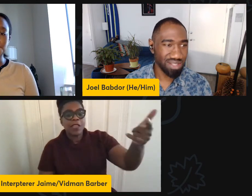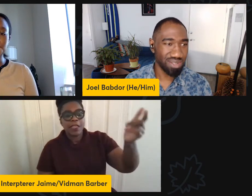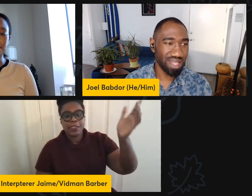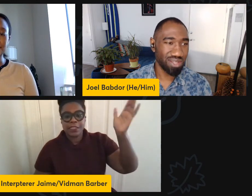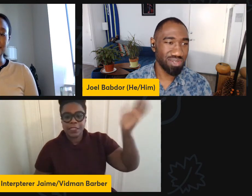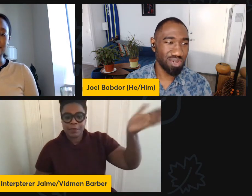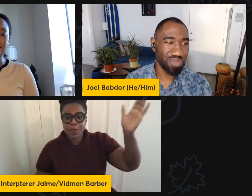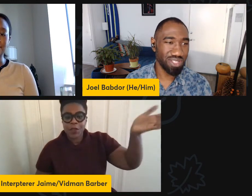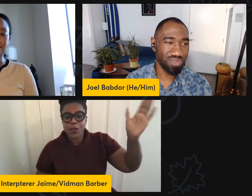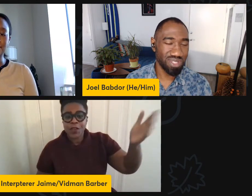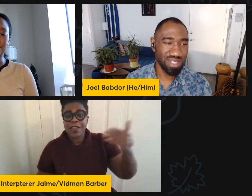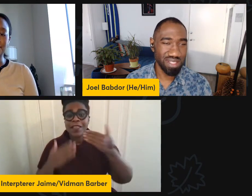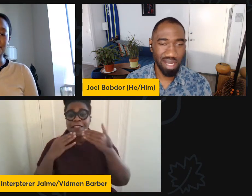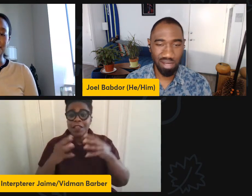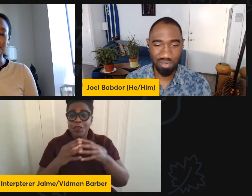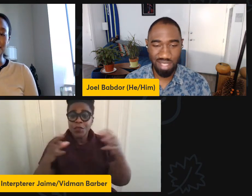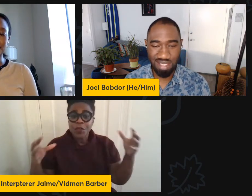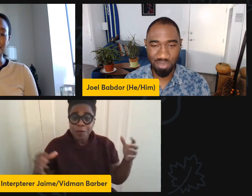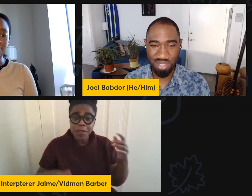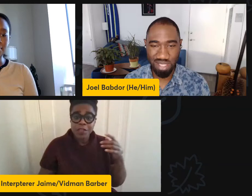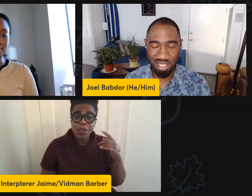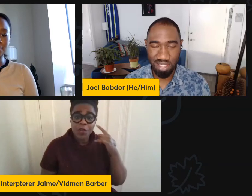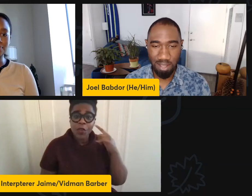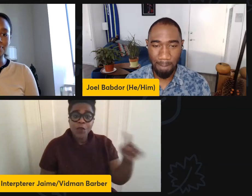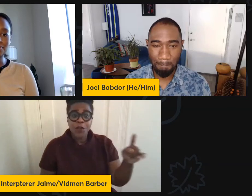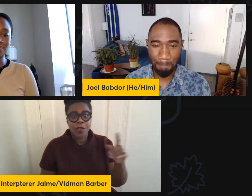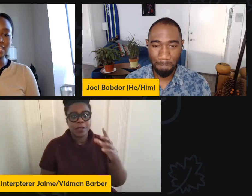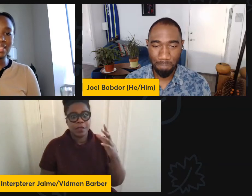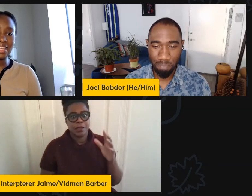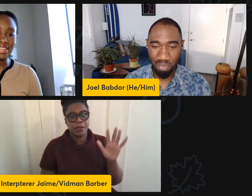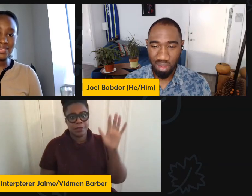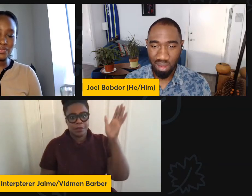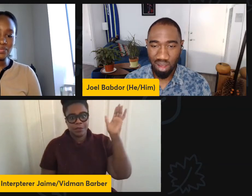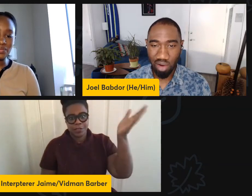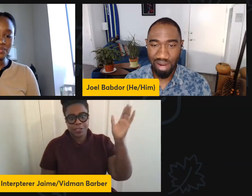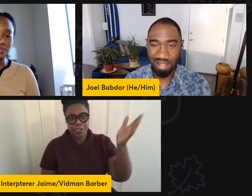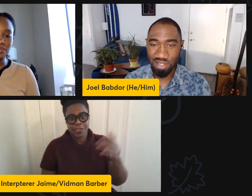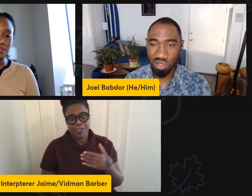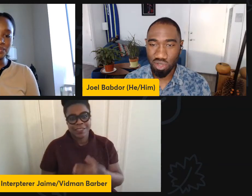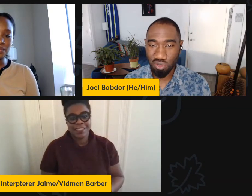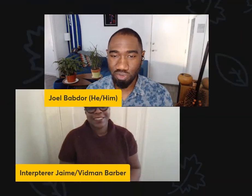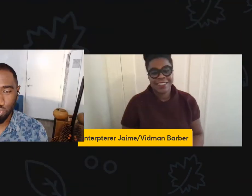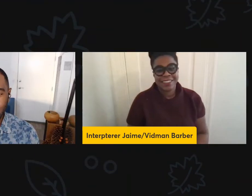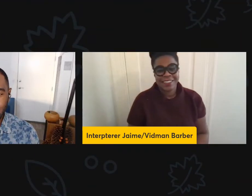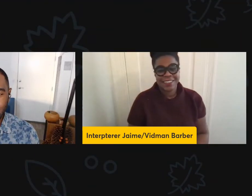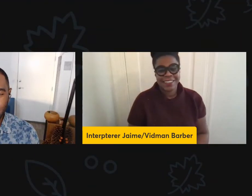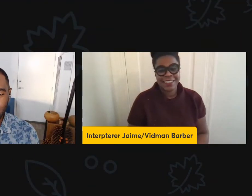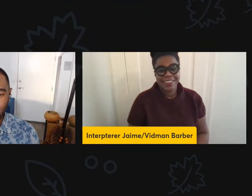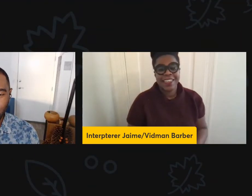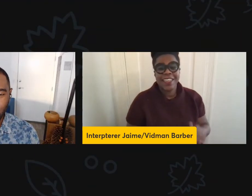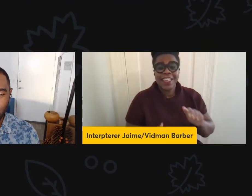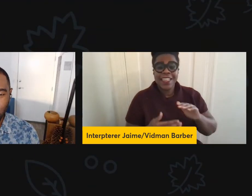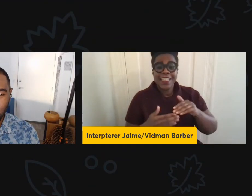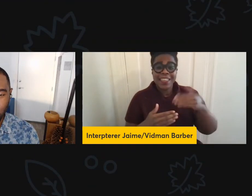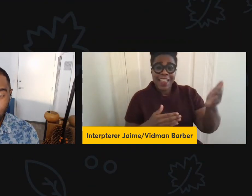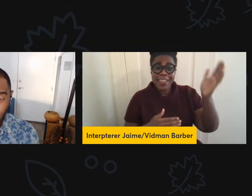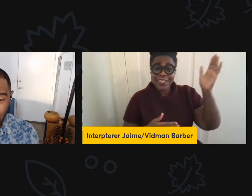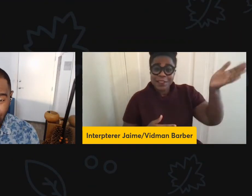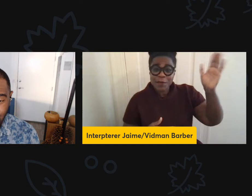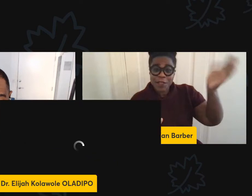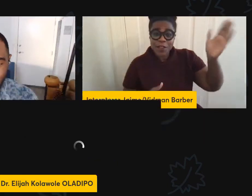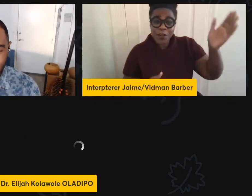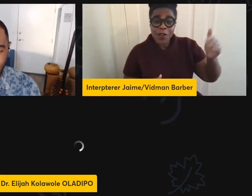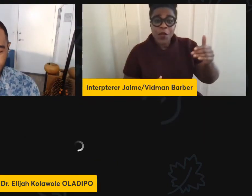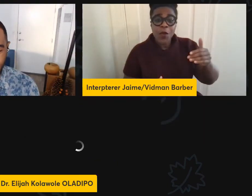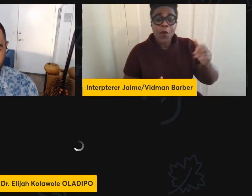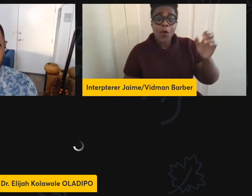now. And so thank you so much for this fantastic presentation. Thank you. All right, so for the next speaker, we will go